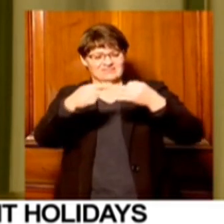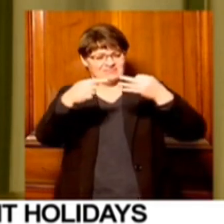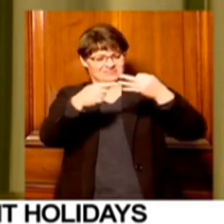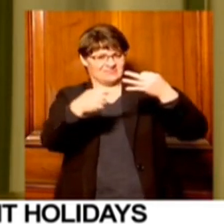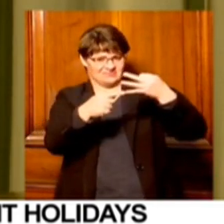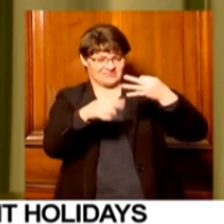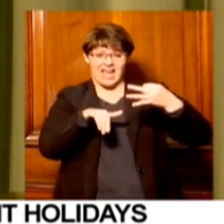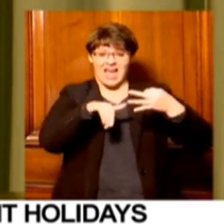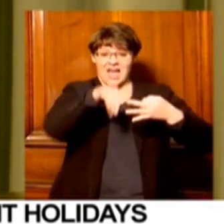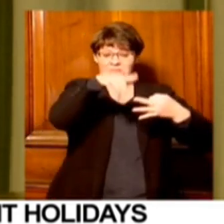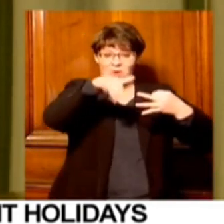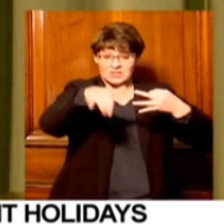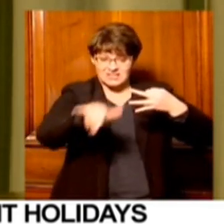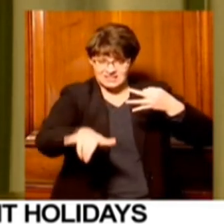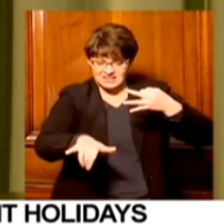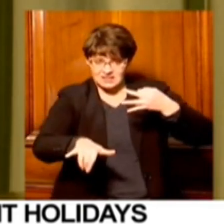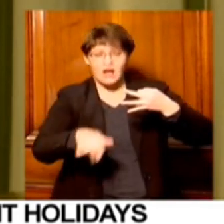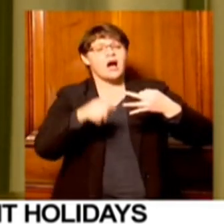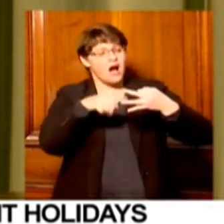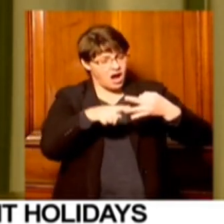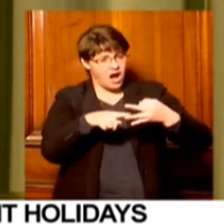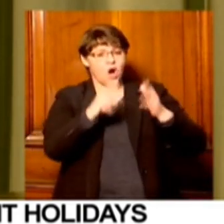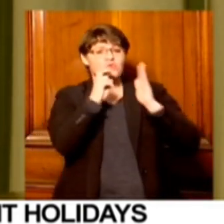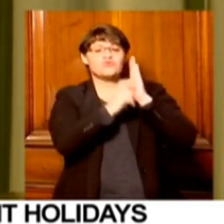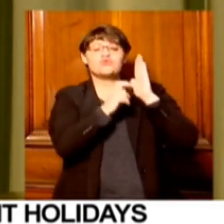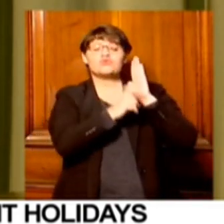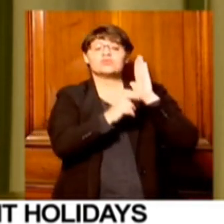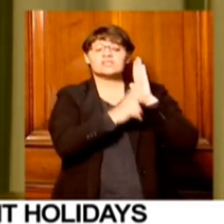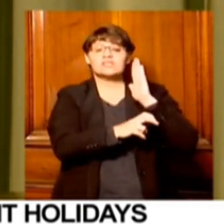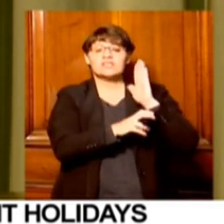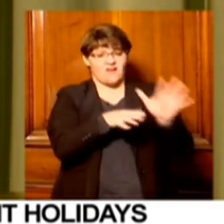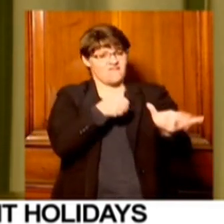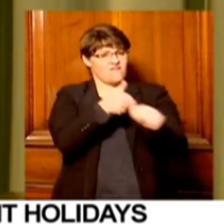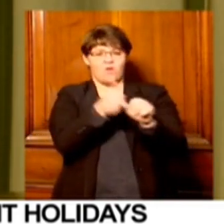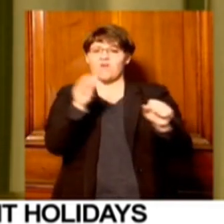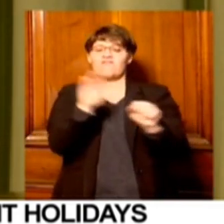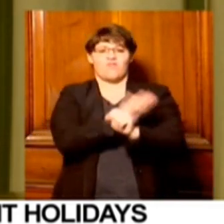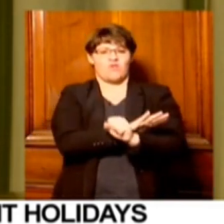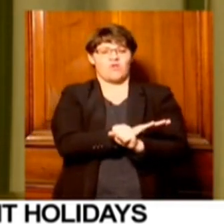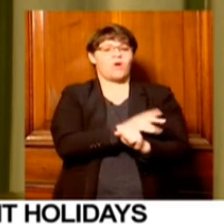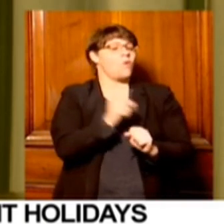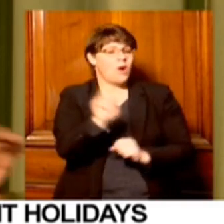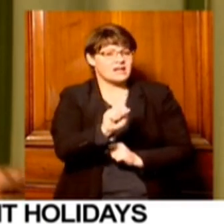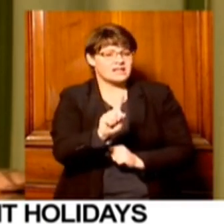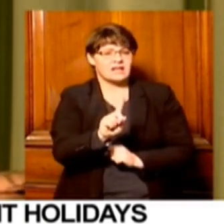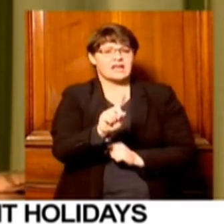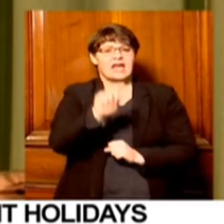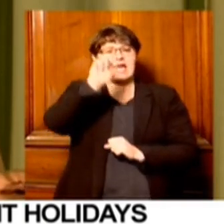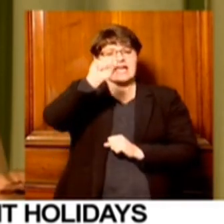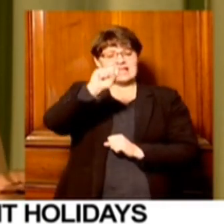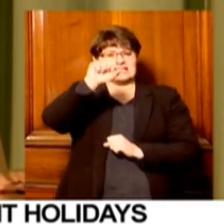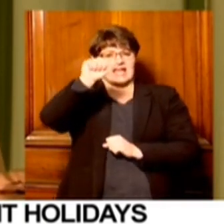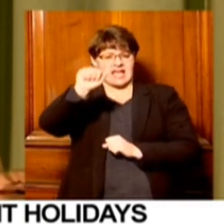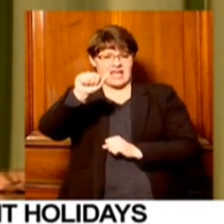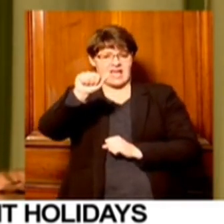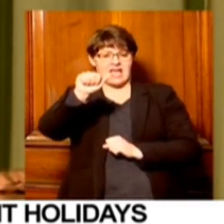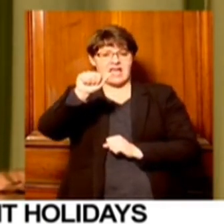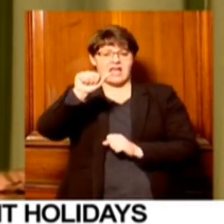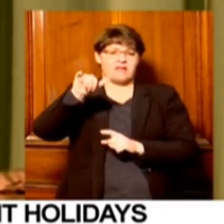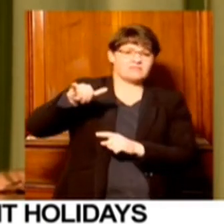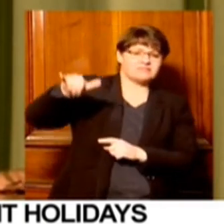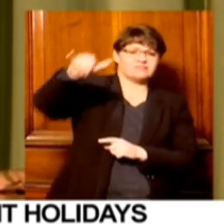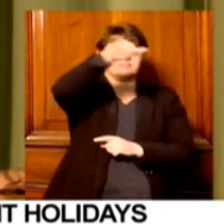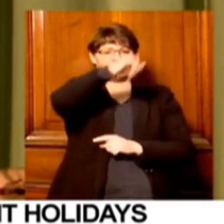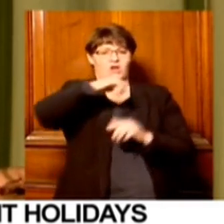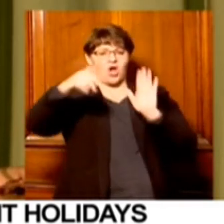additional airports have met all the requirements of a South African Civil Aviation Authority and